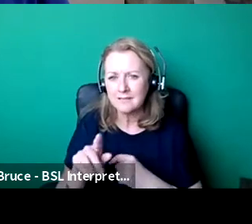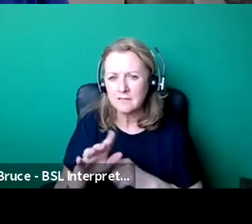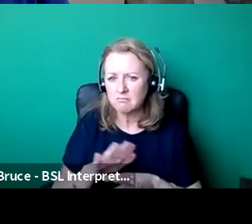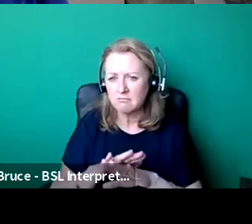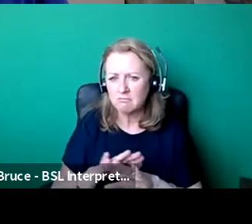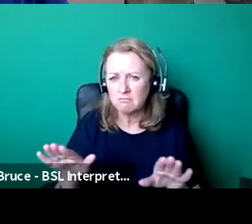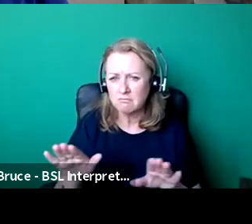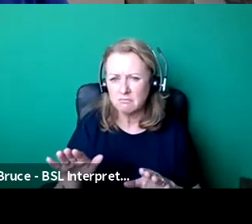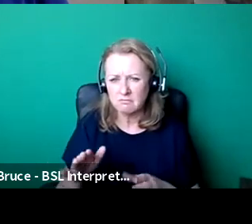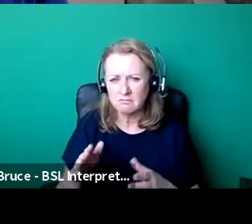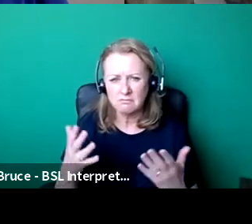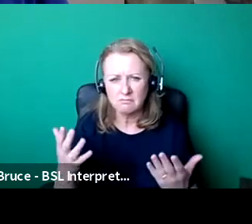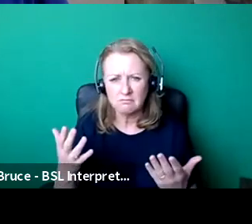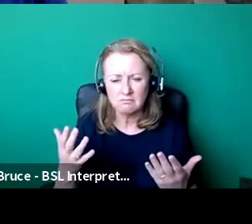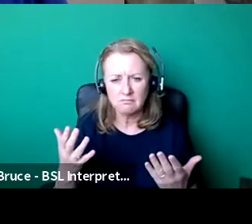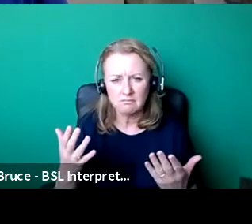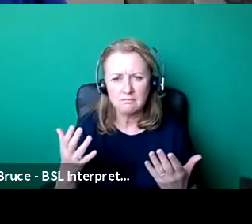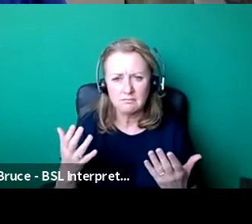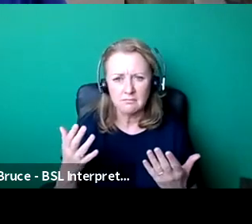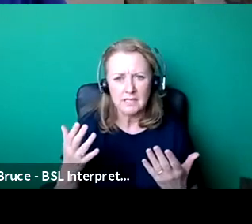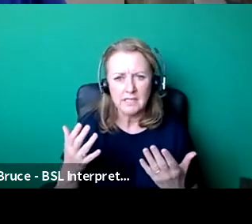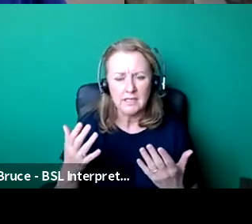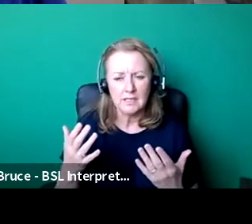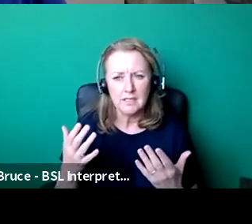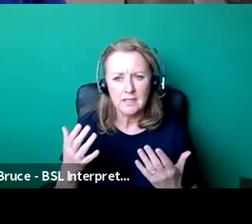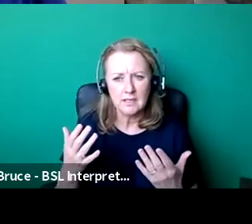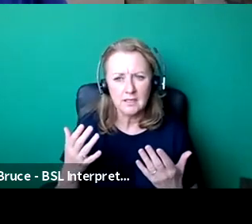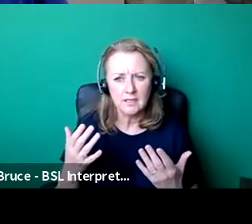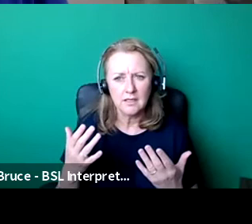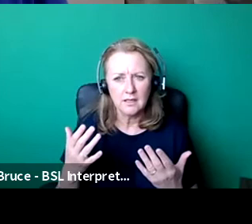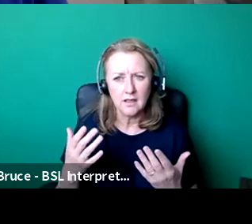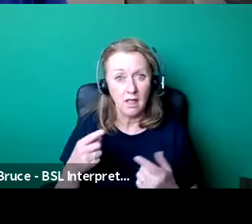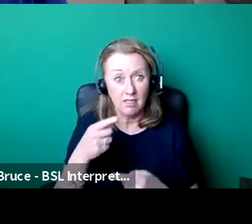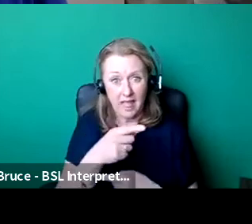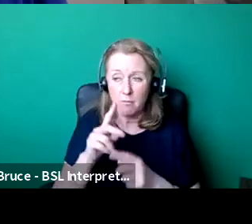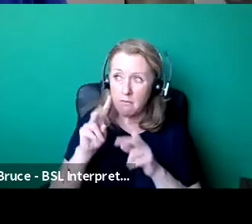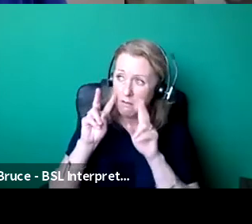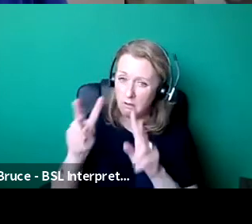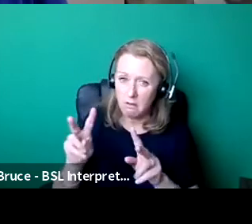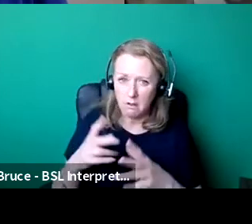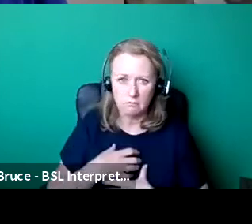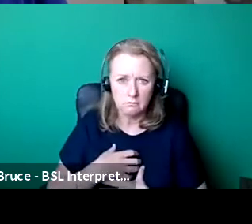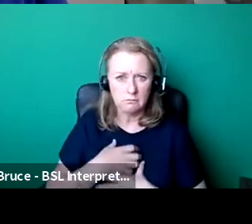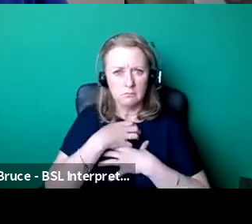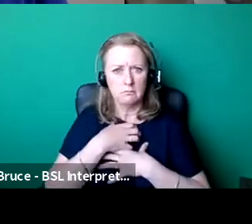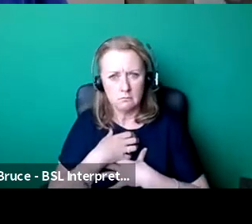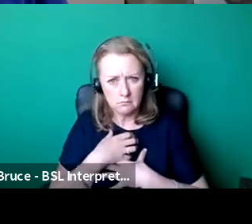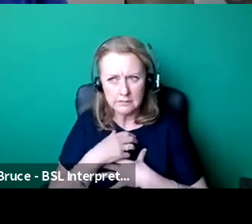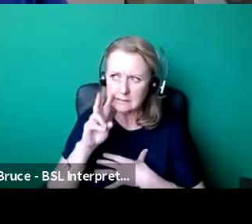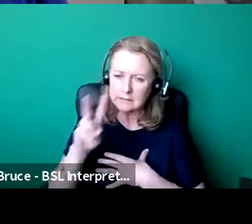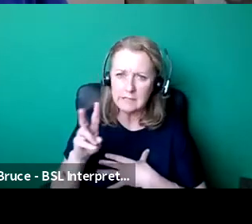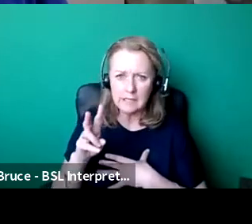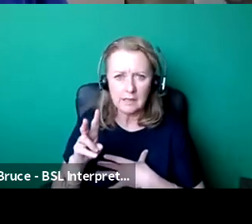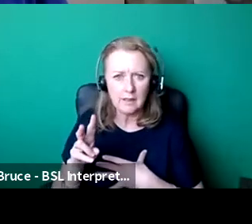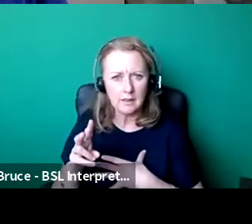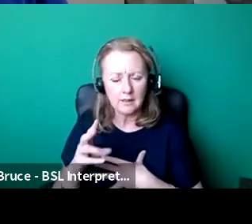people react to show something. So it was a shock for them to see this. And